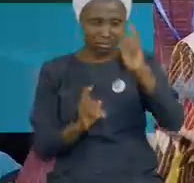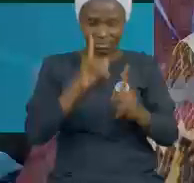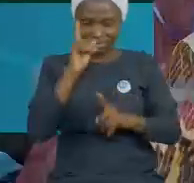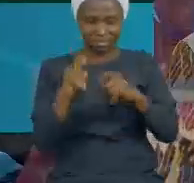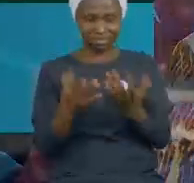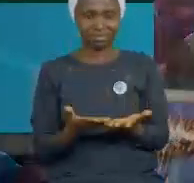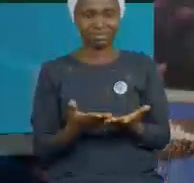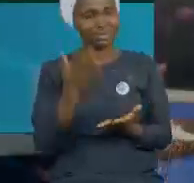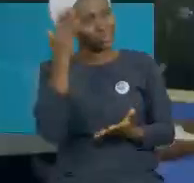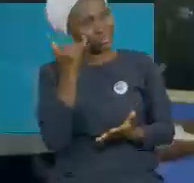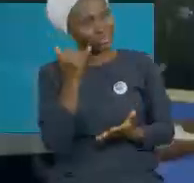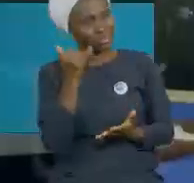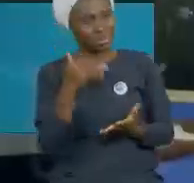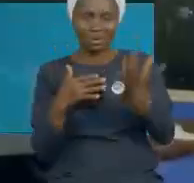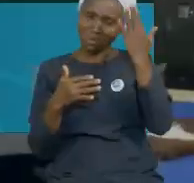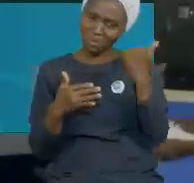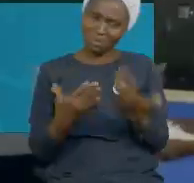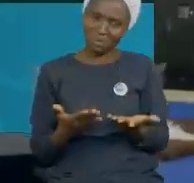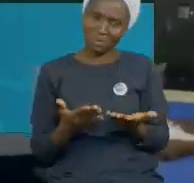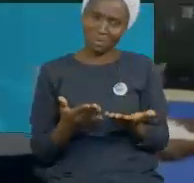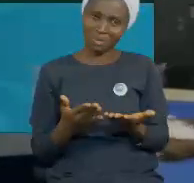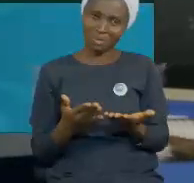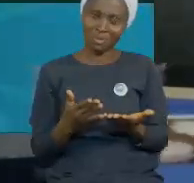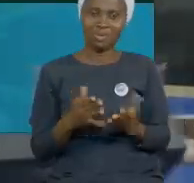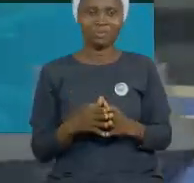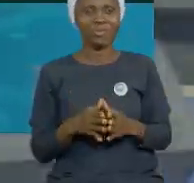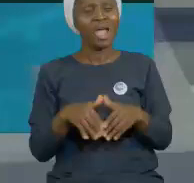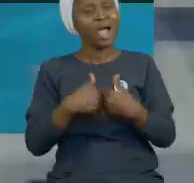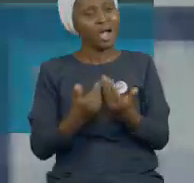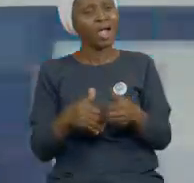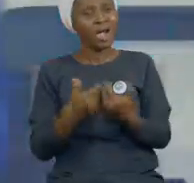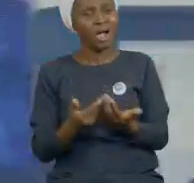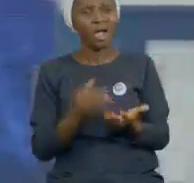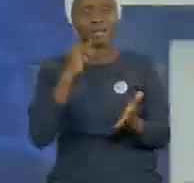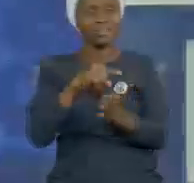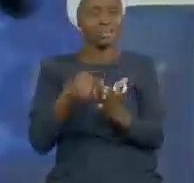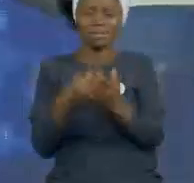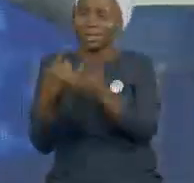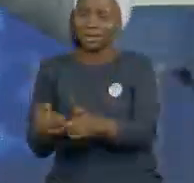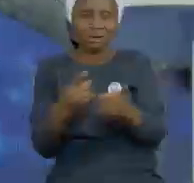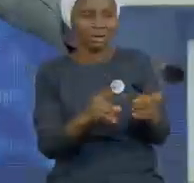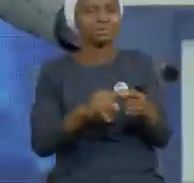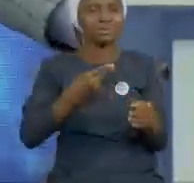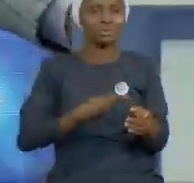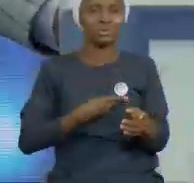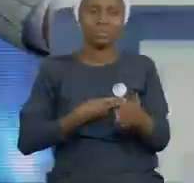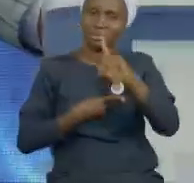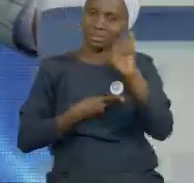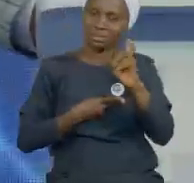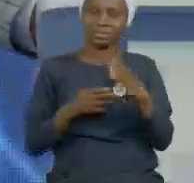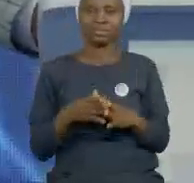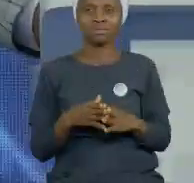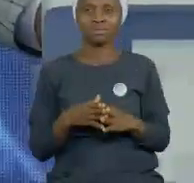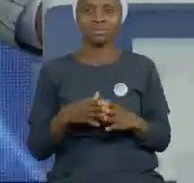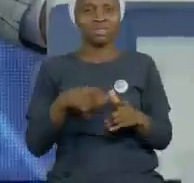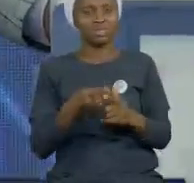Why? Wherefore? How is this happening to us? And something told